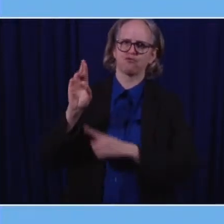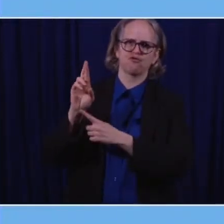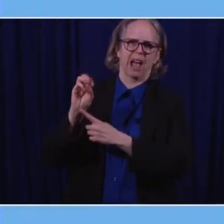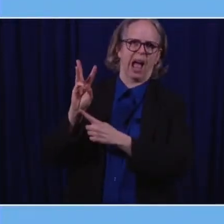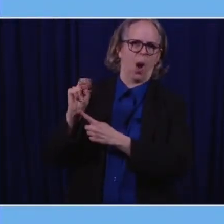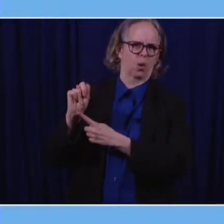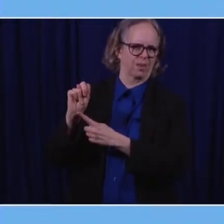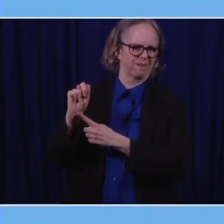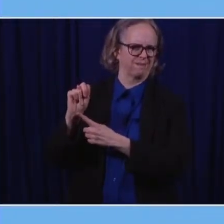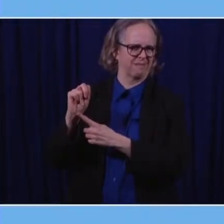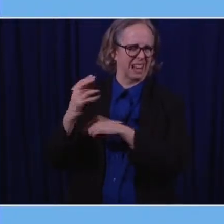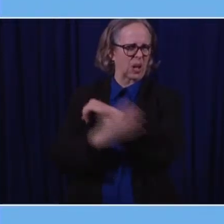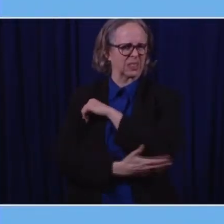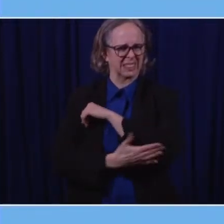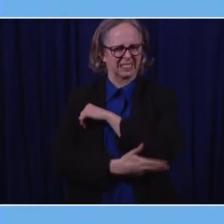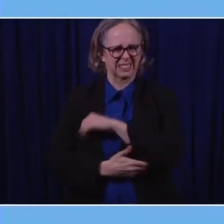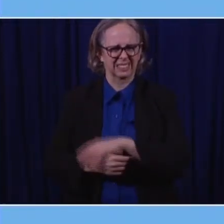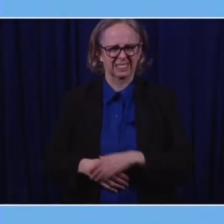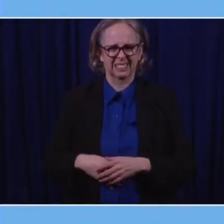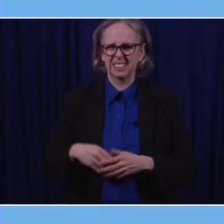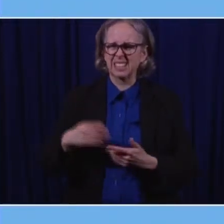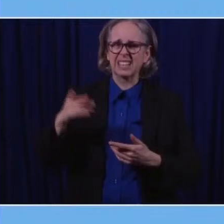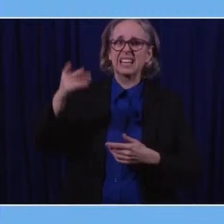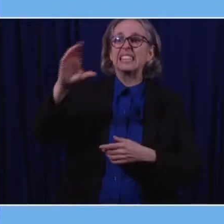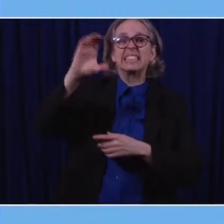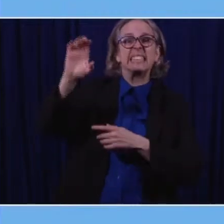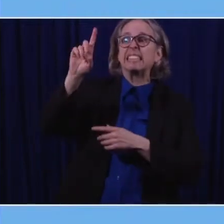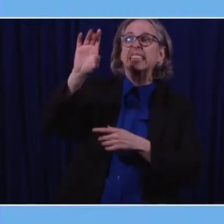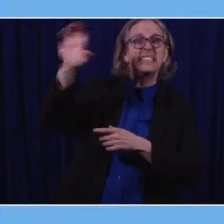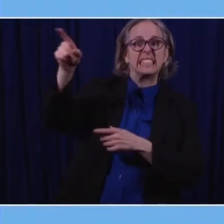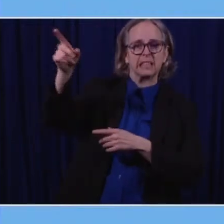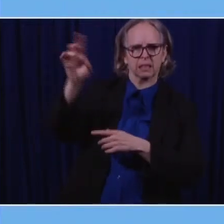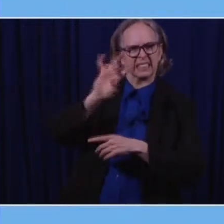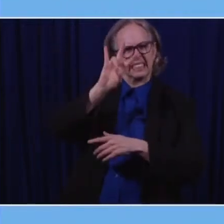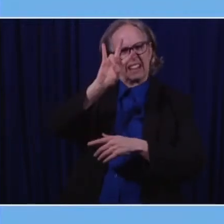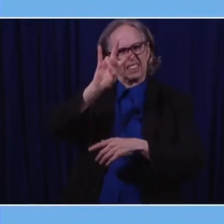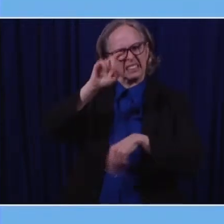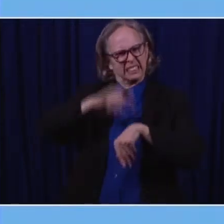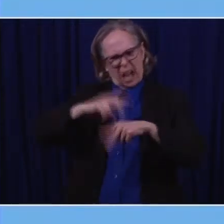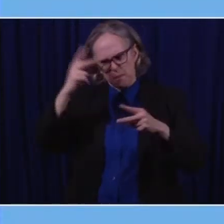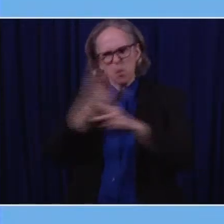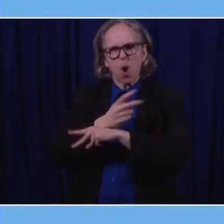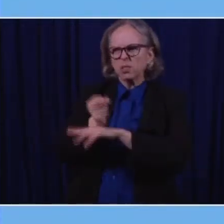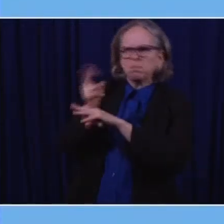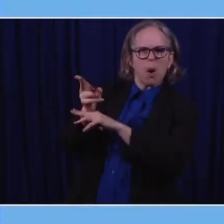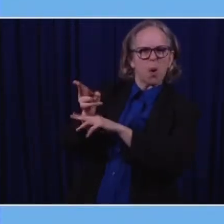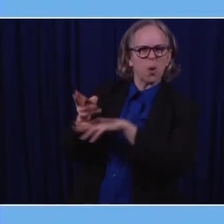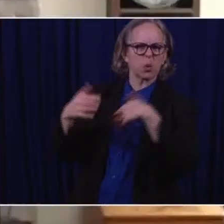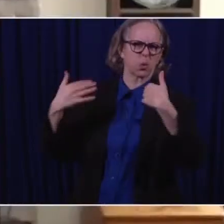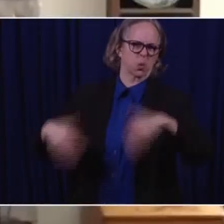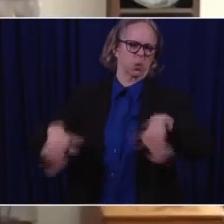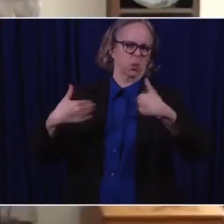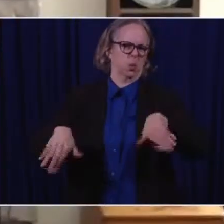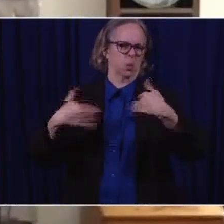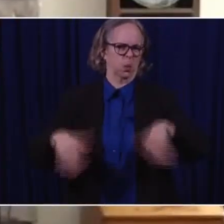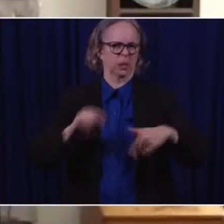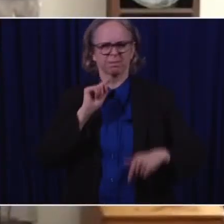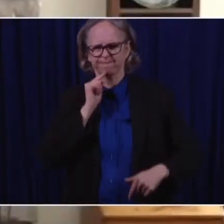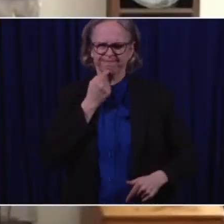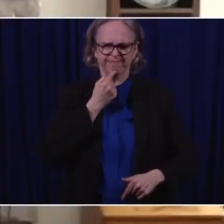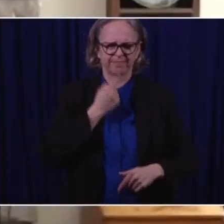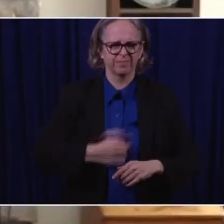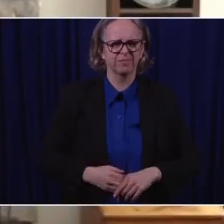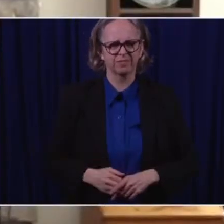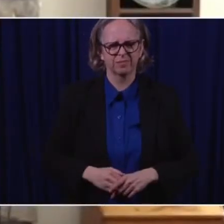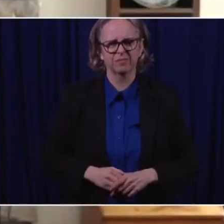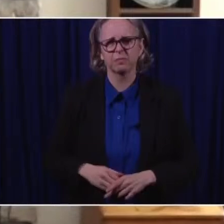times what the CDC says is a high incident level. Next slide, Eric.